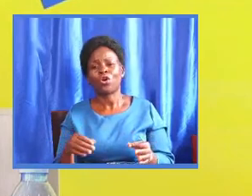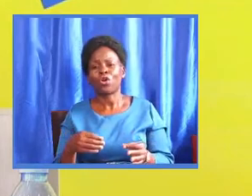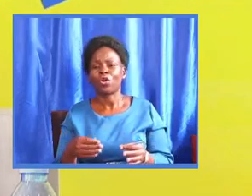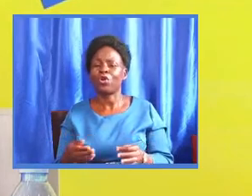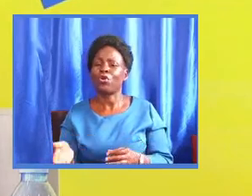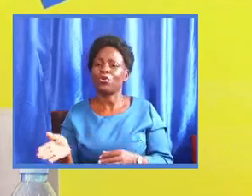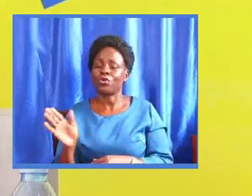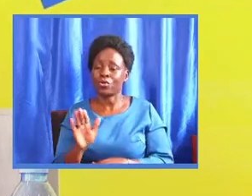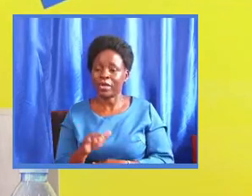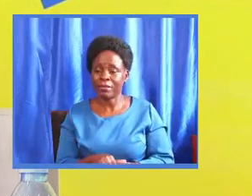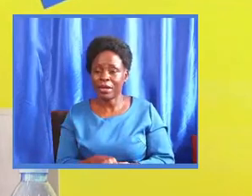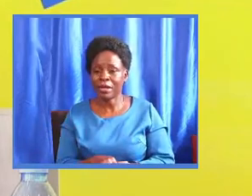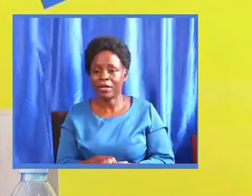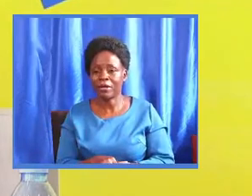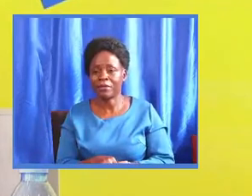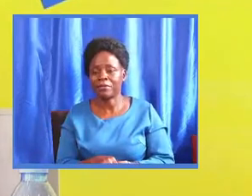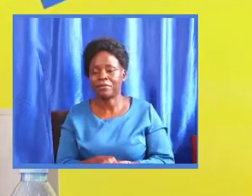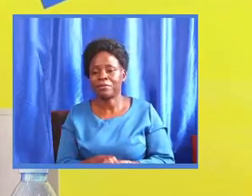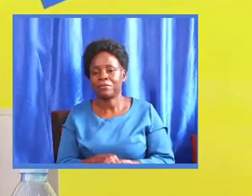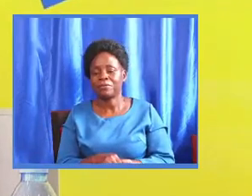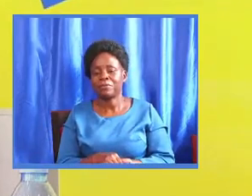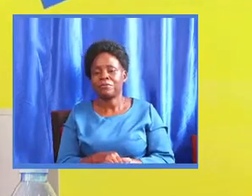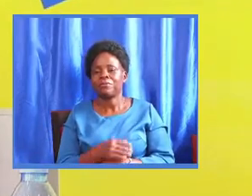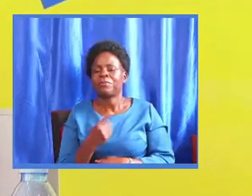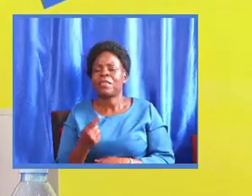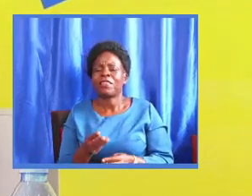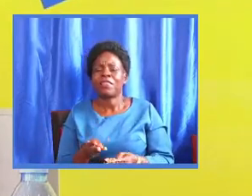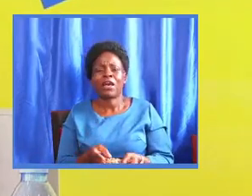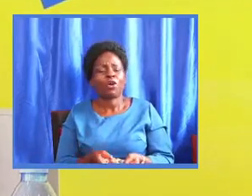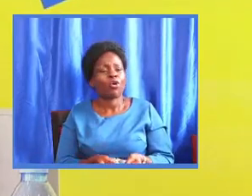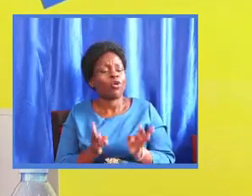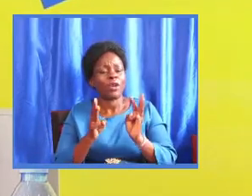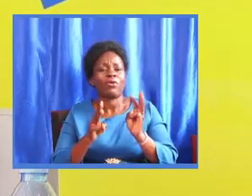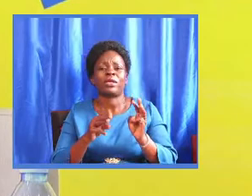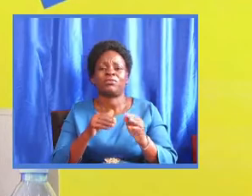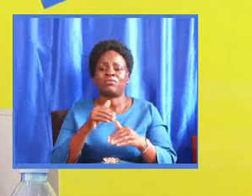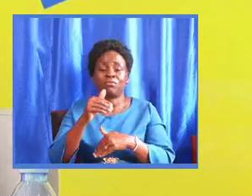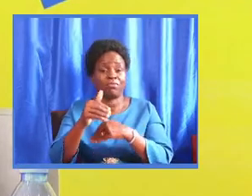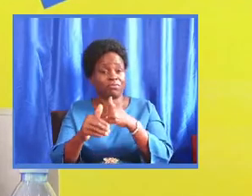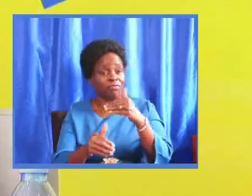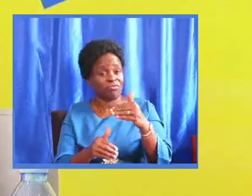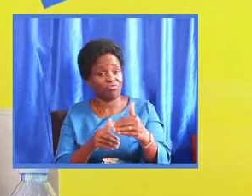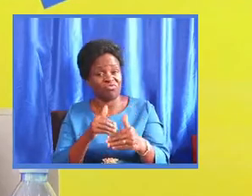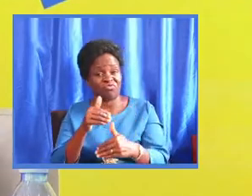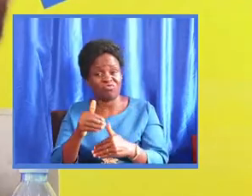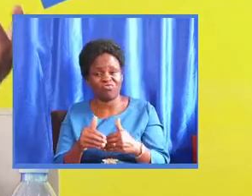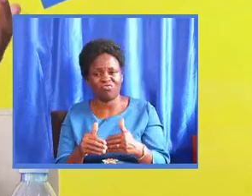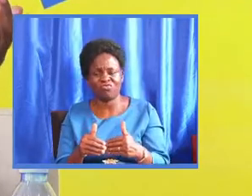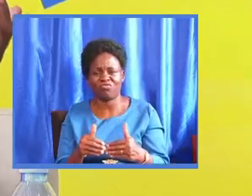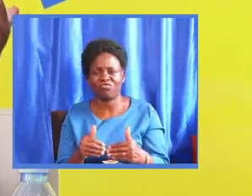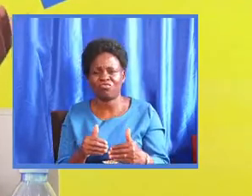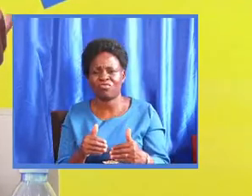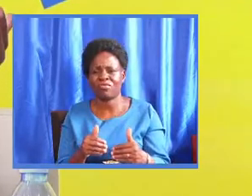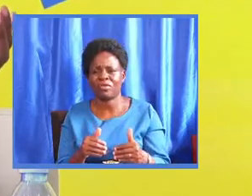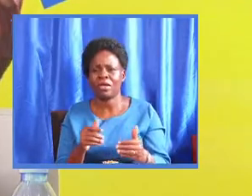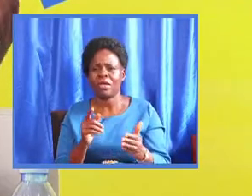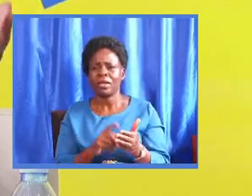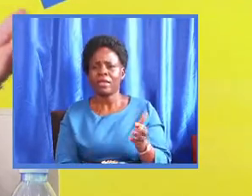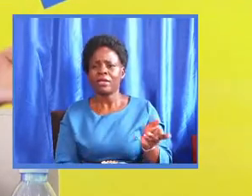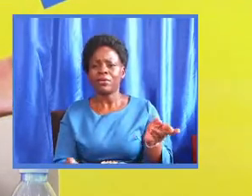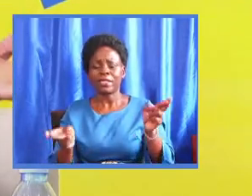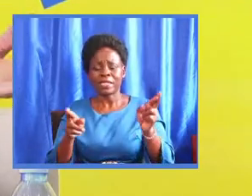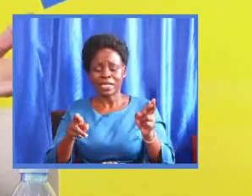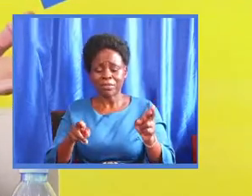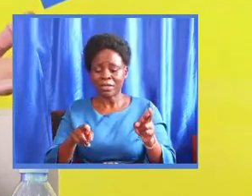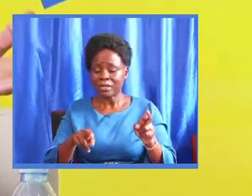time. So the only way to go about that, and empirically what has happened around